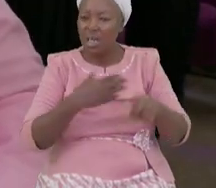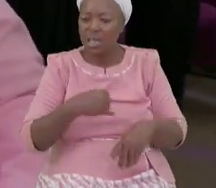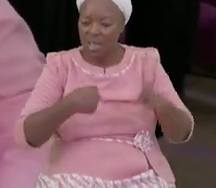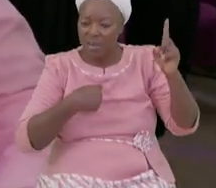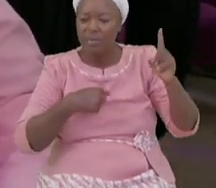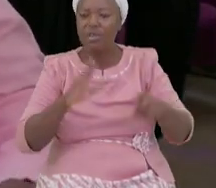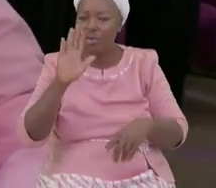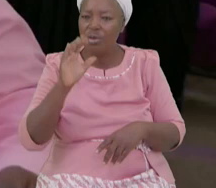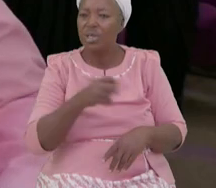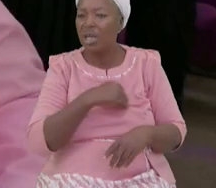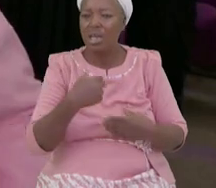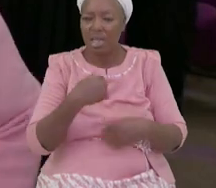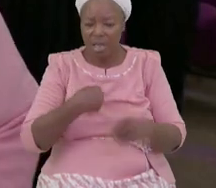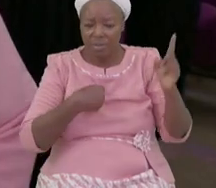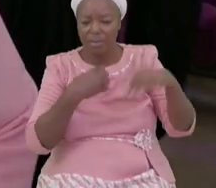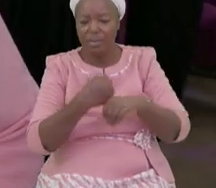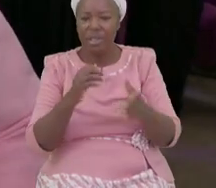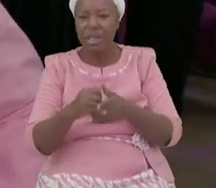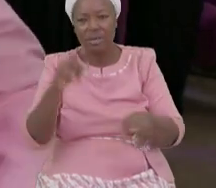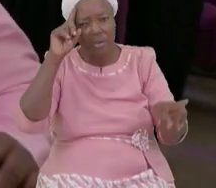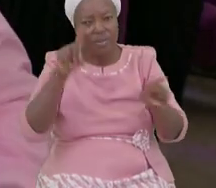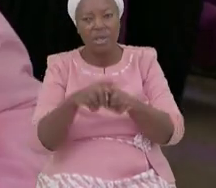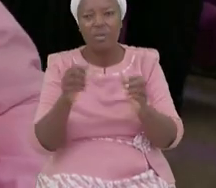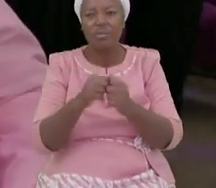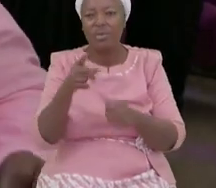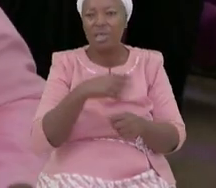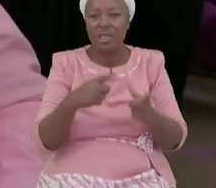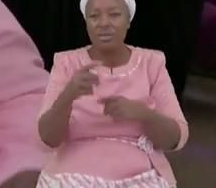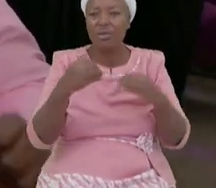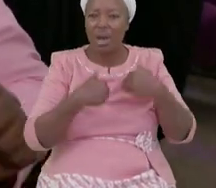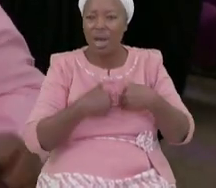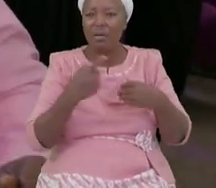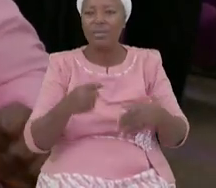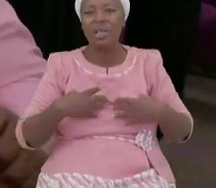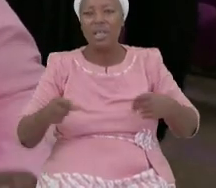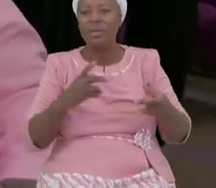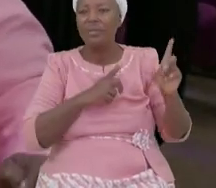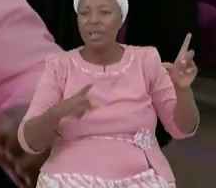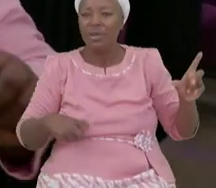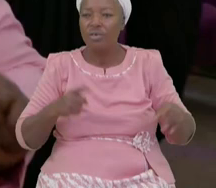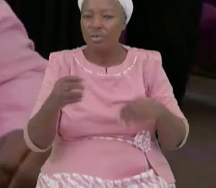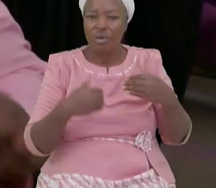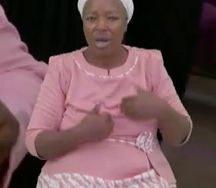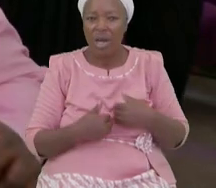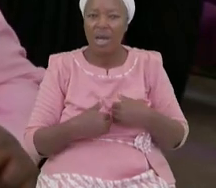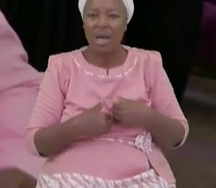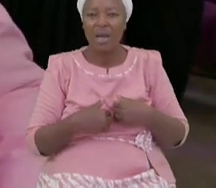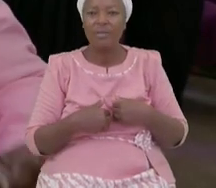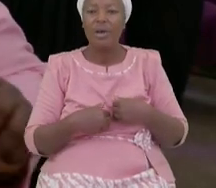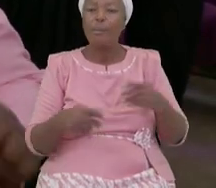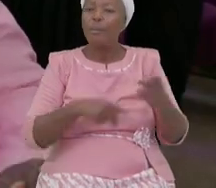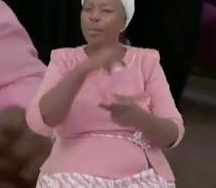make a covenant with you, and you'll have the healing of the Lord, and you'll have perfect